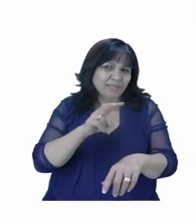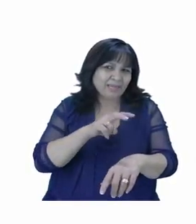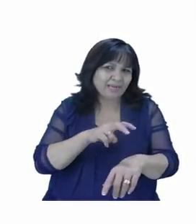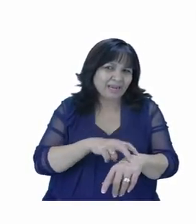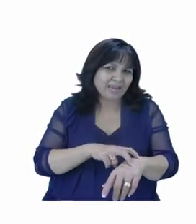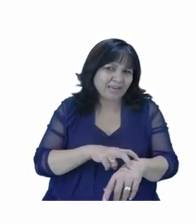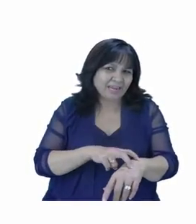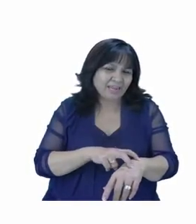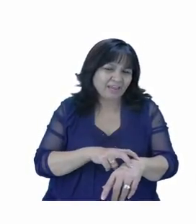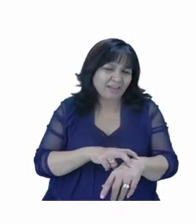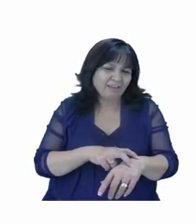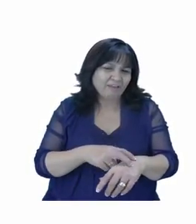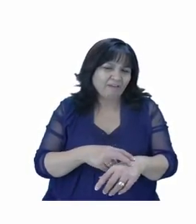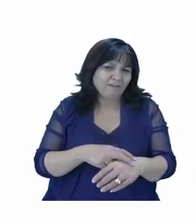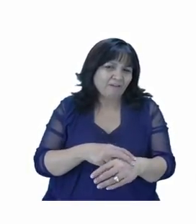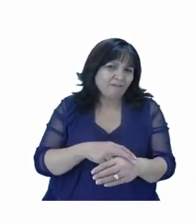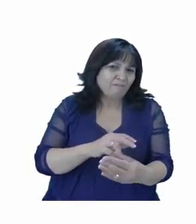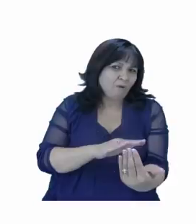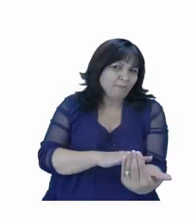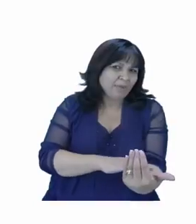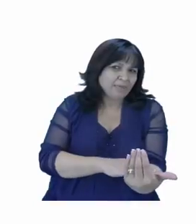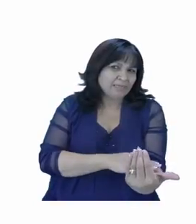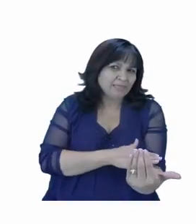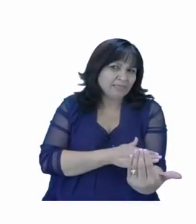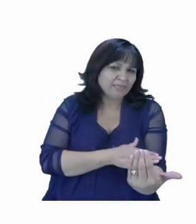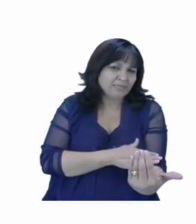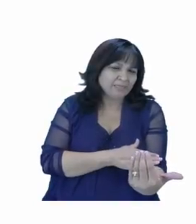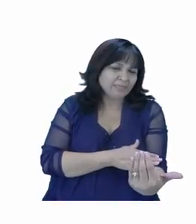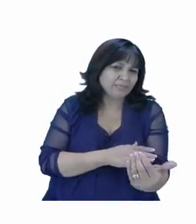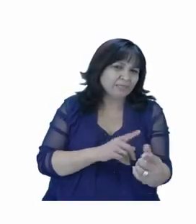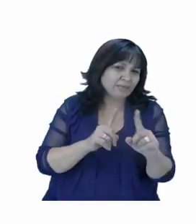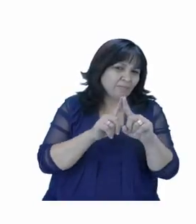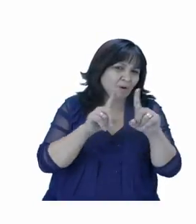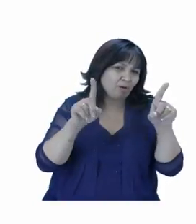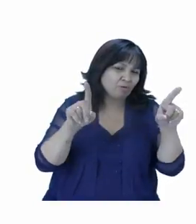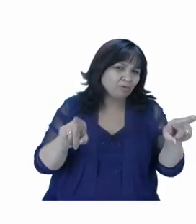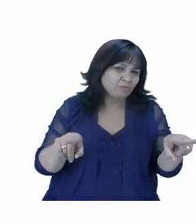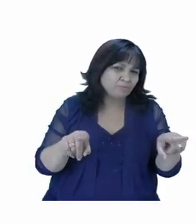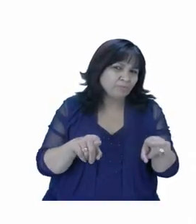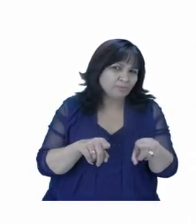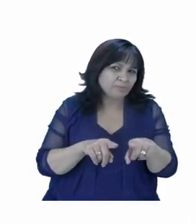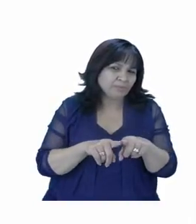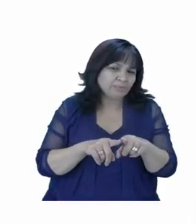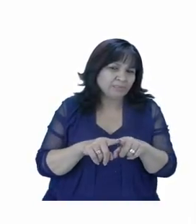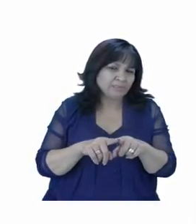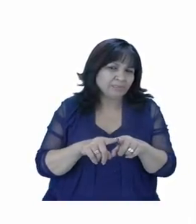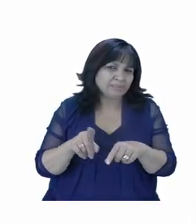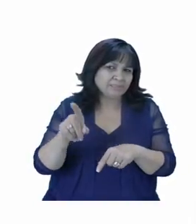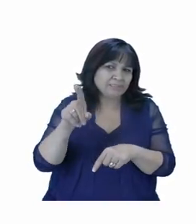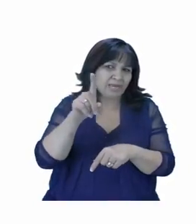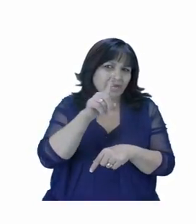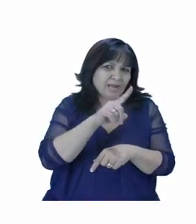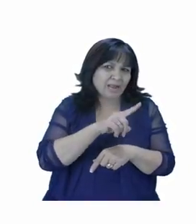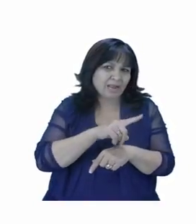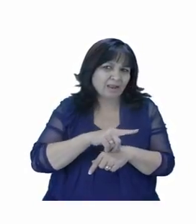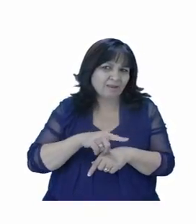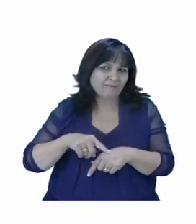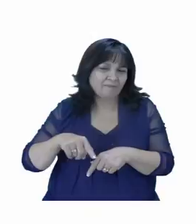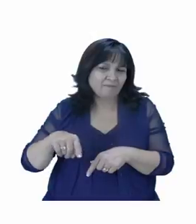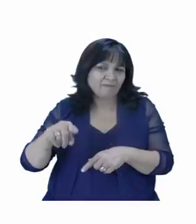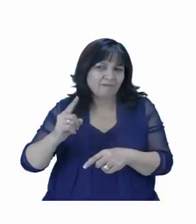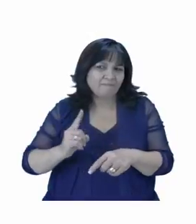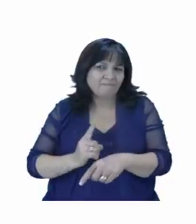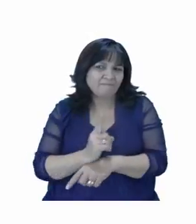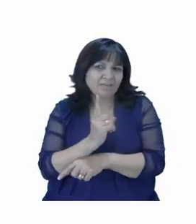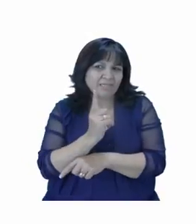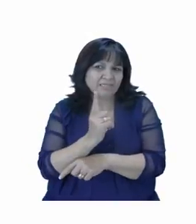bed. In the blocks below, circle the first thing you do in the